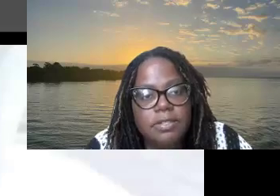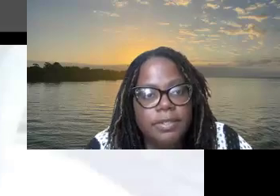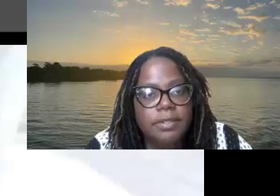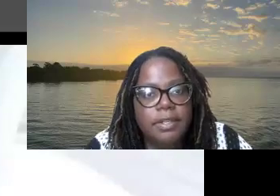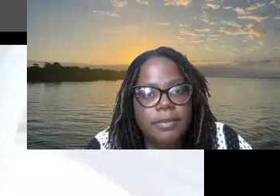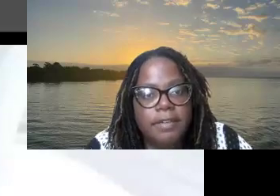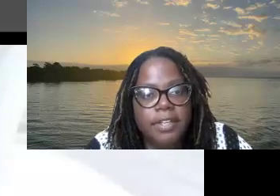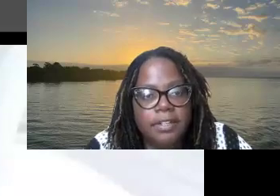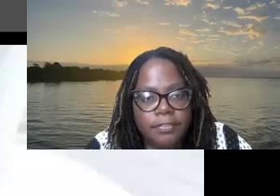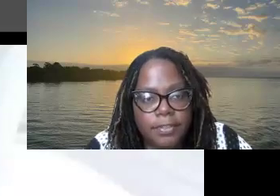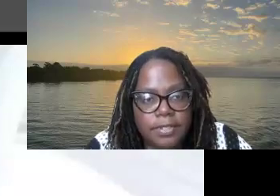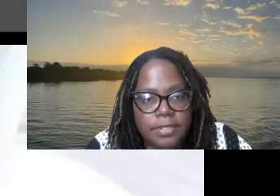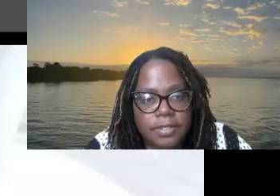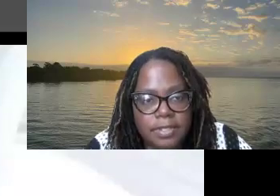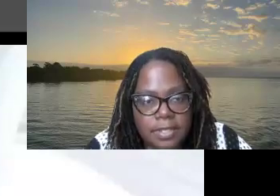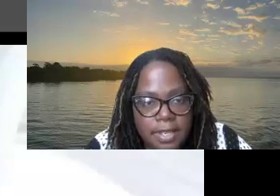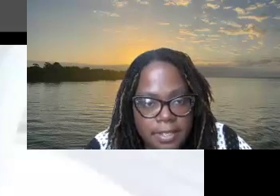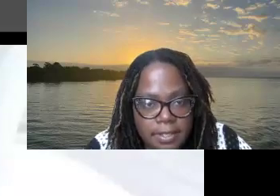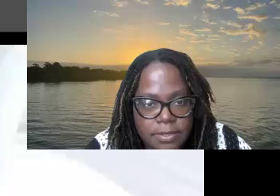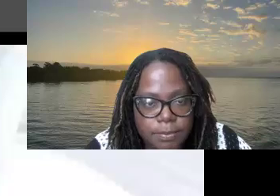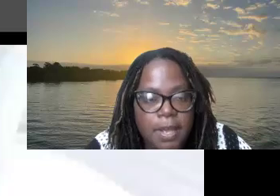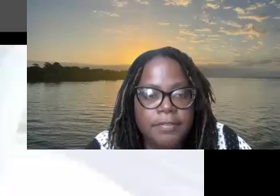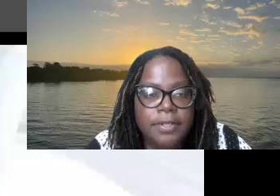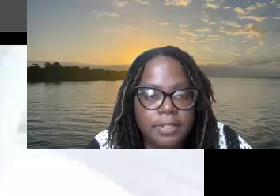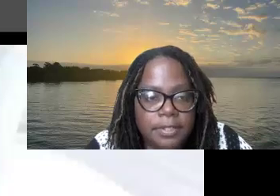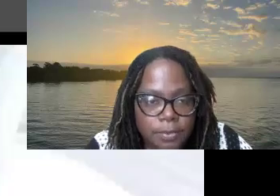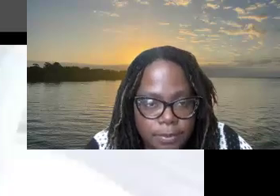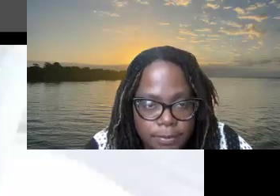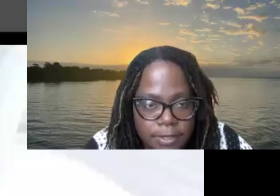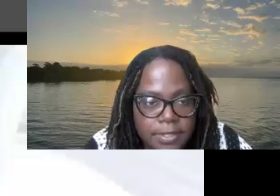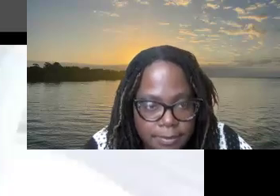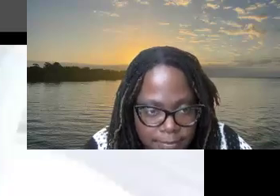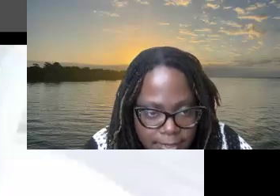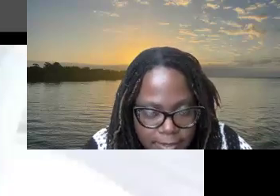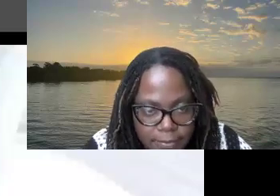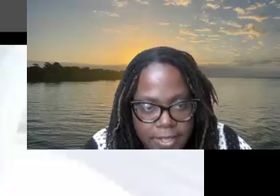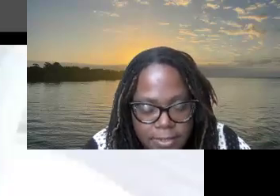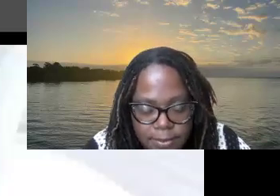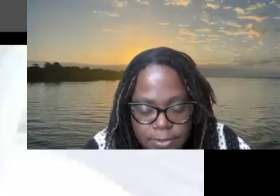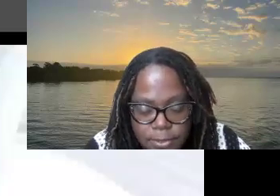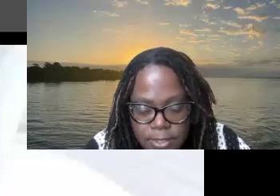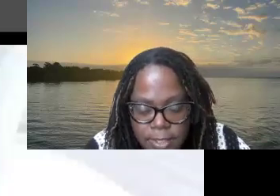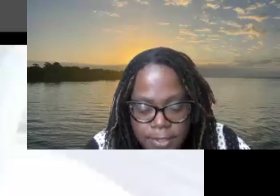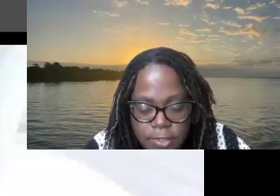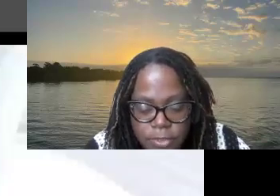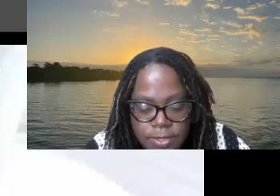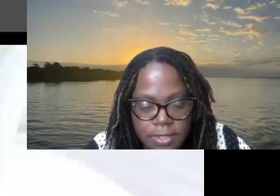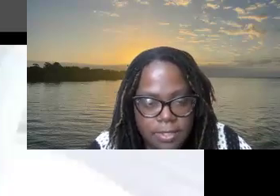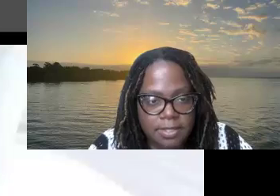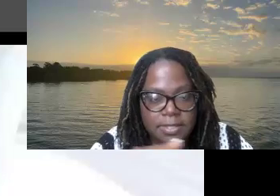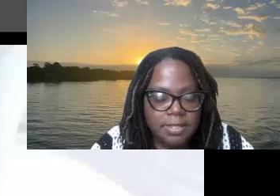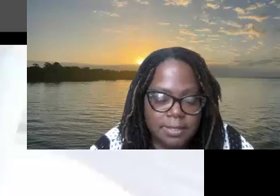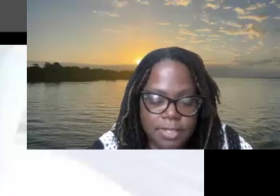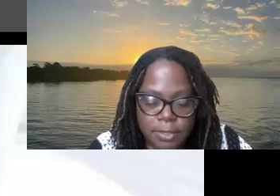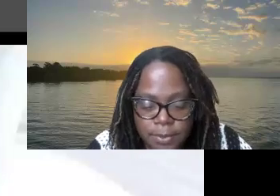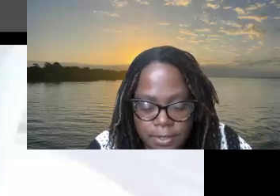And this one, navigating difference in society. So poverty is one ism, right? So socioeconomic issues. And